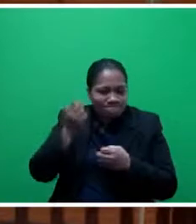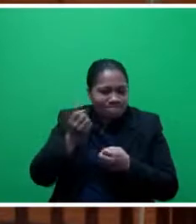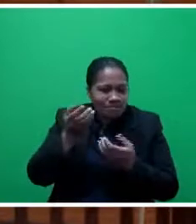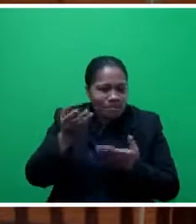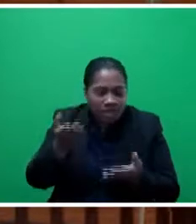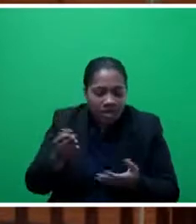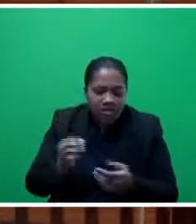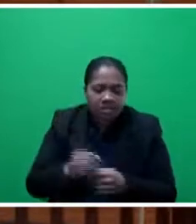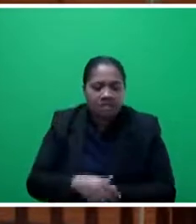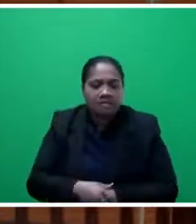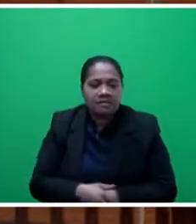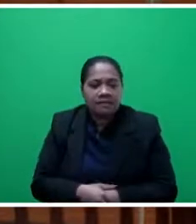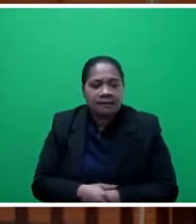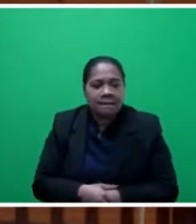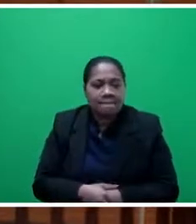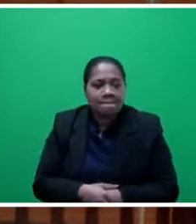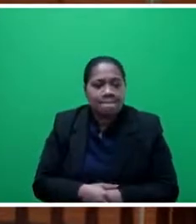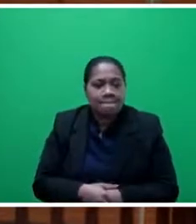accountable.